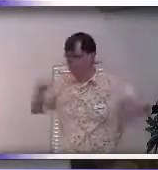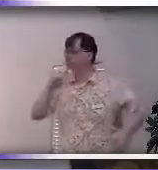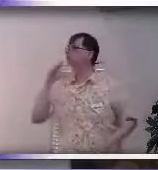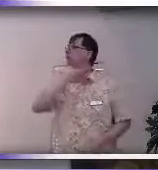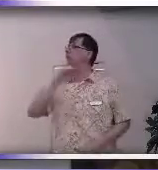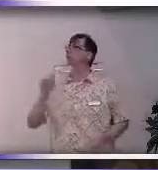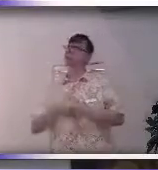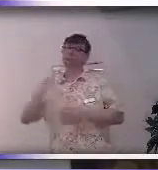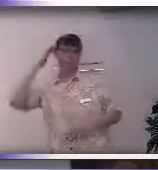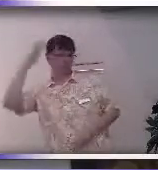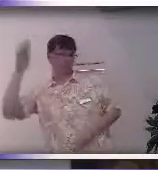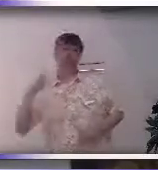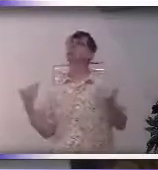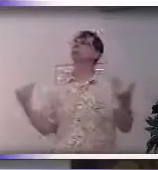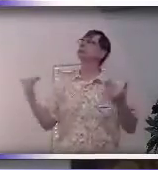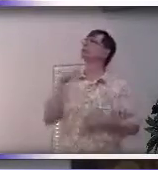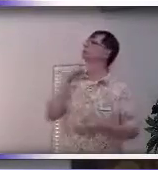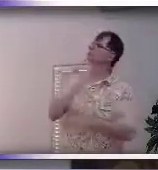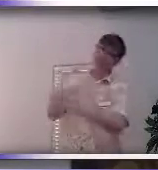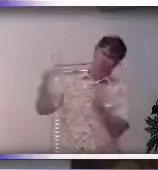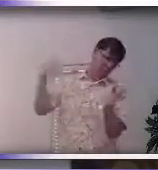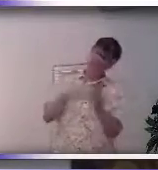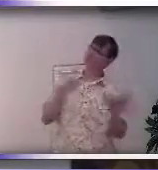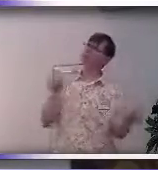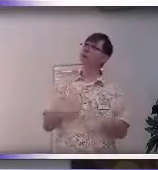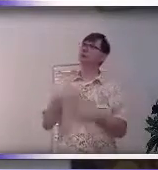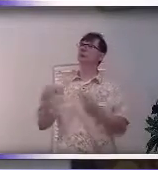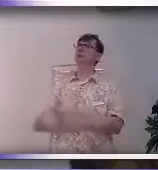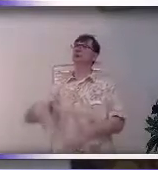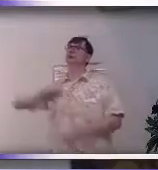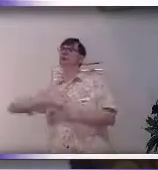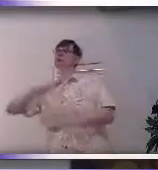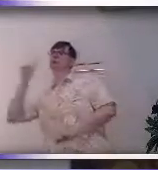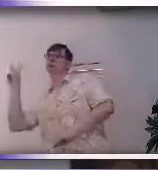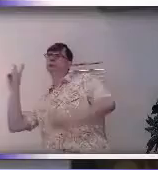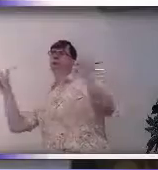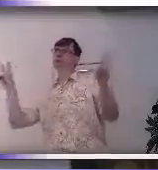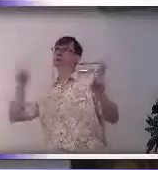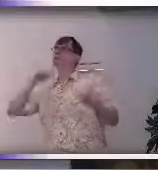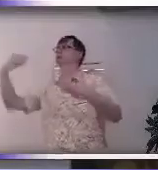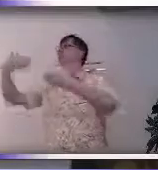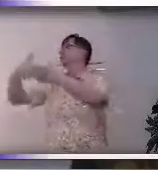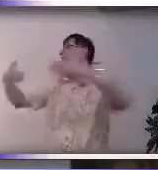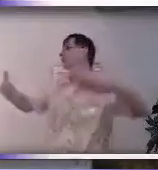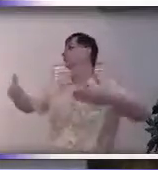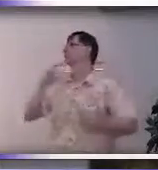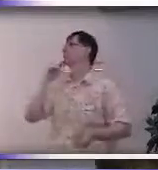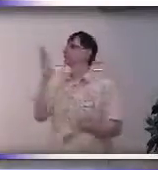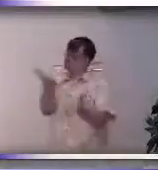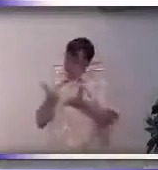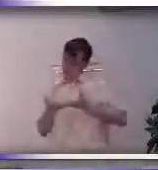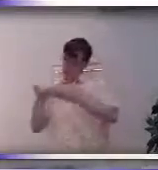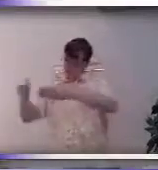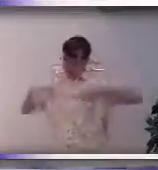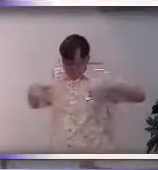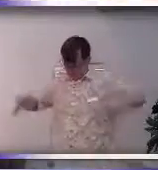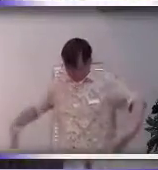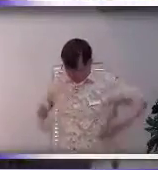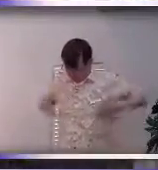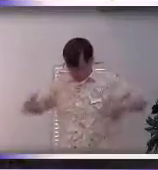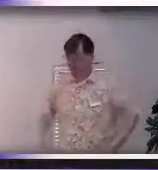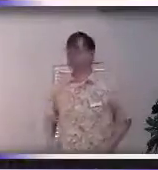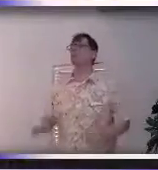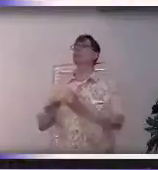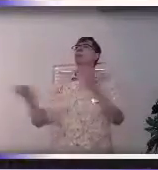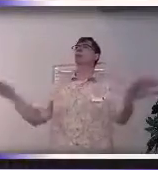you know what? It doesn't stop there. That V has a second side. So as we are having this physical experience, we